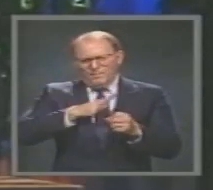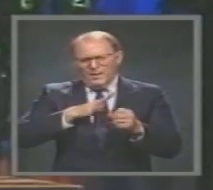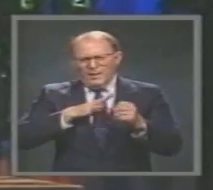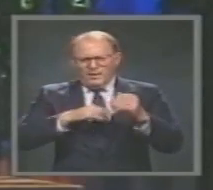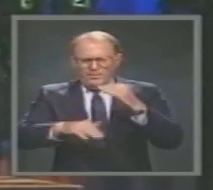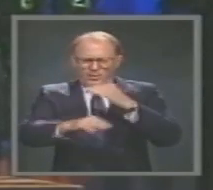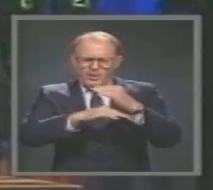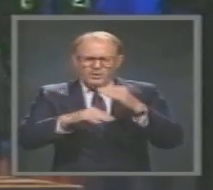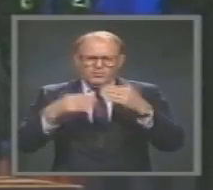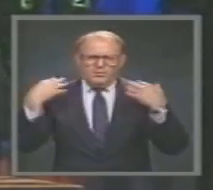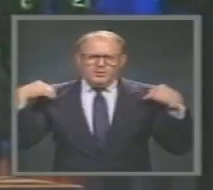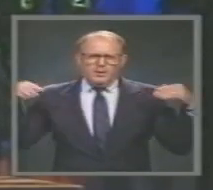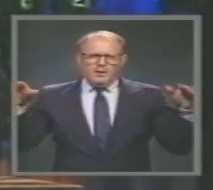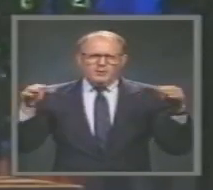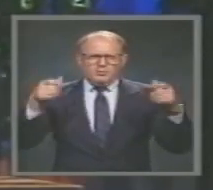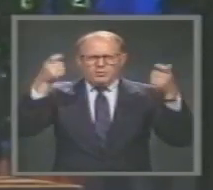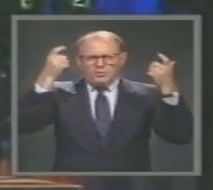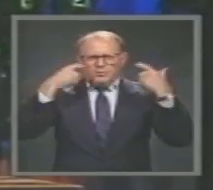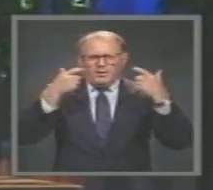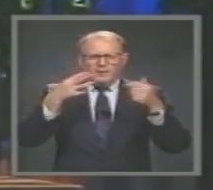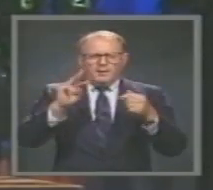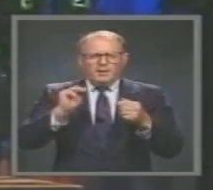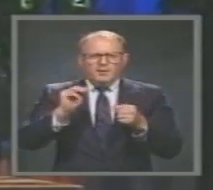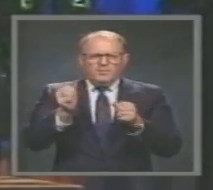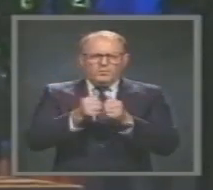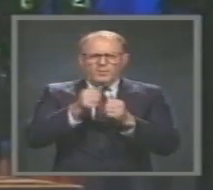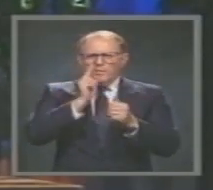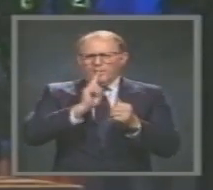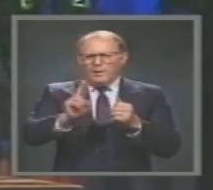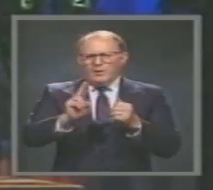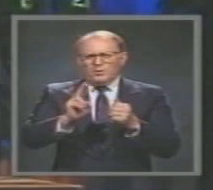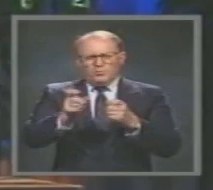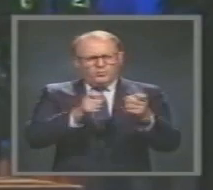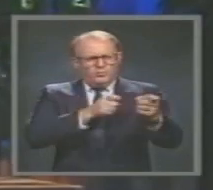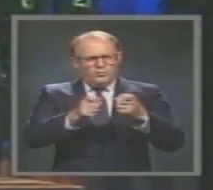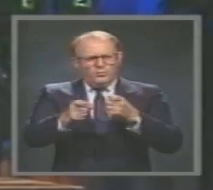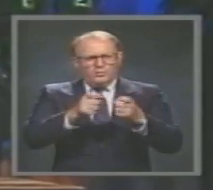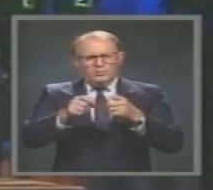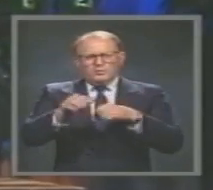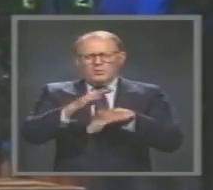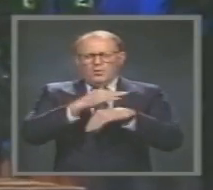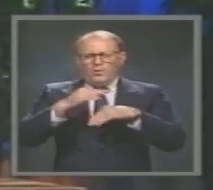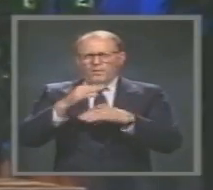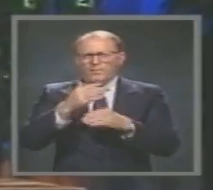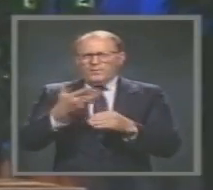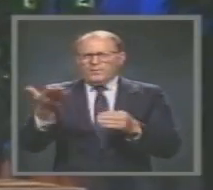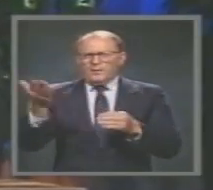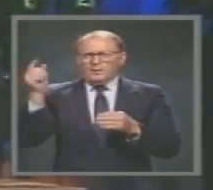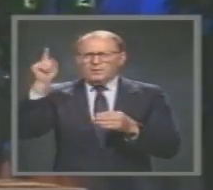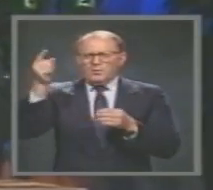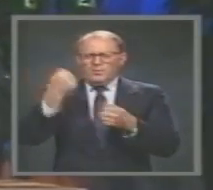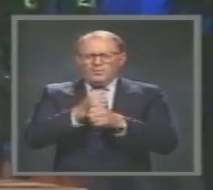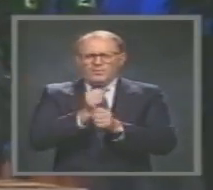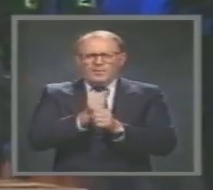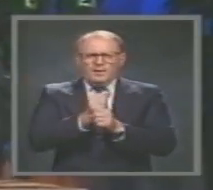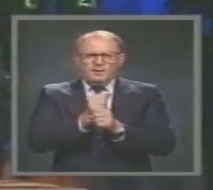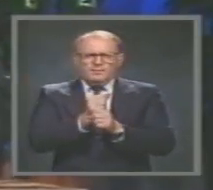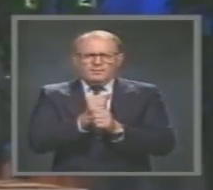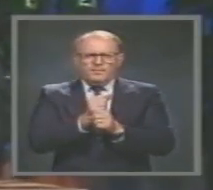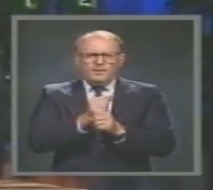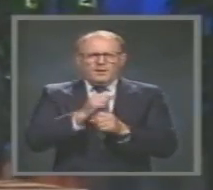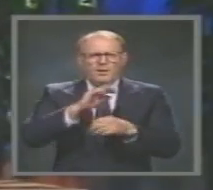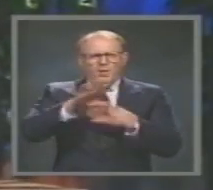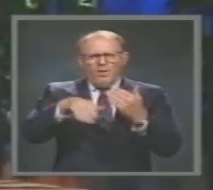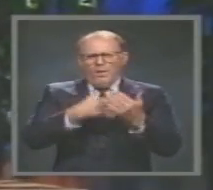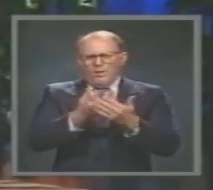and hast crowned him with glory and honor. Thou madest him to have dominion over the works of thy hands. Thou hast put all things under his feet,